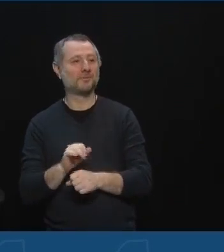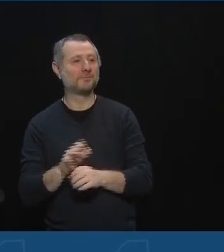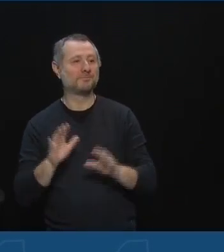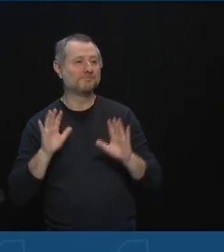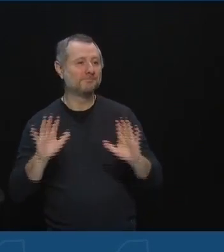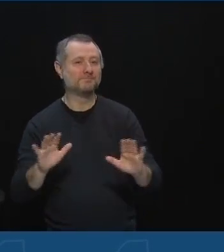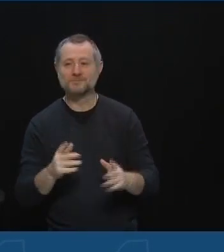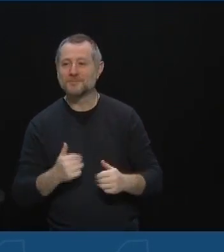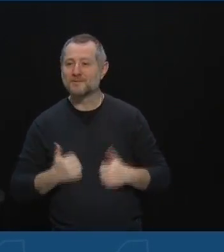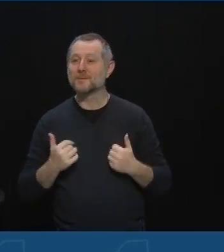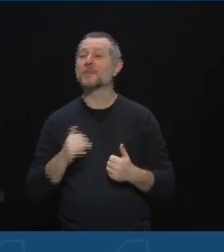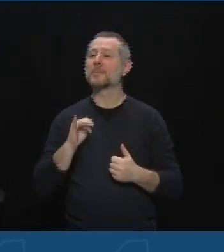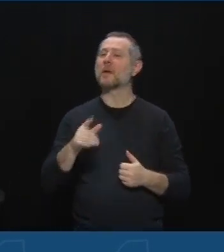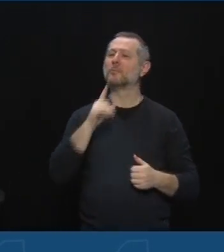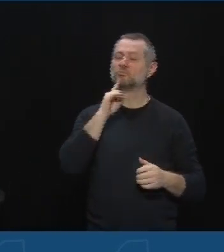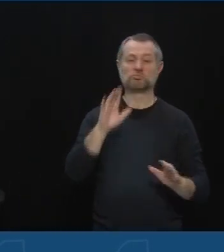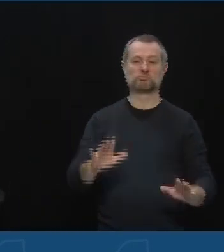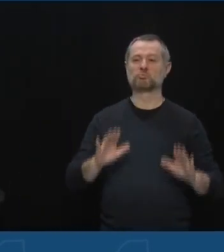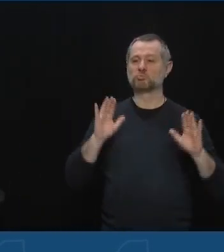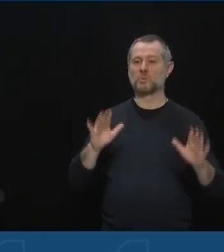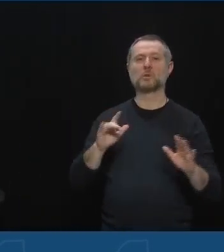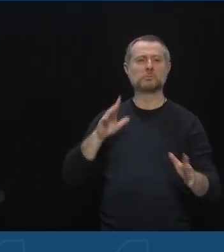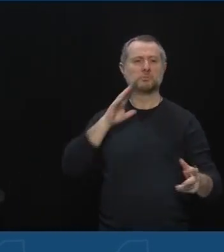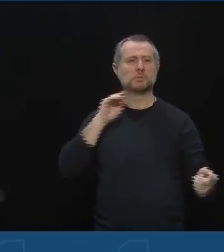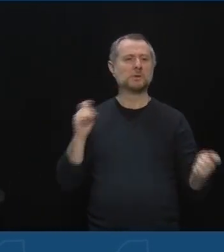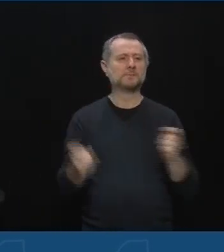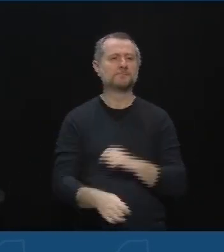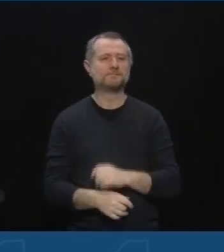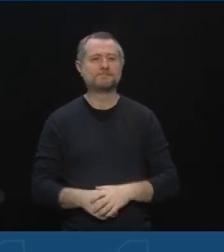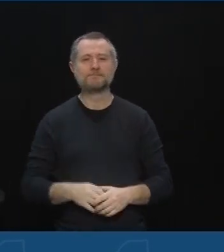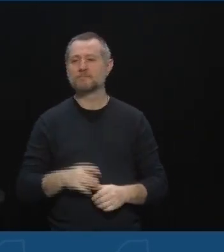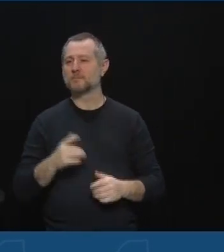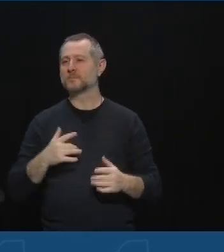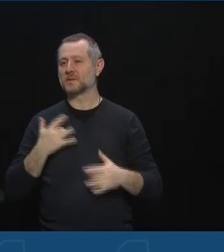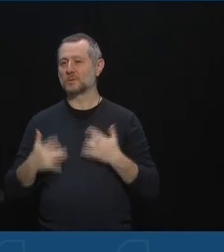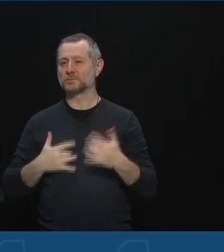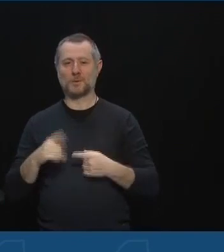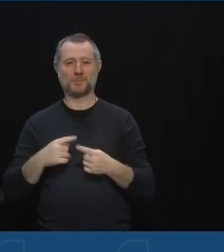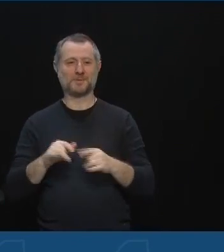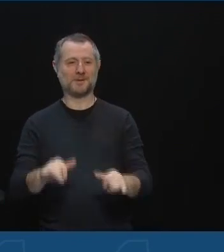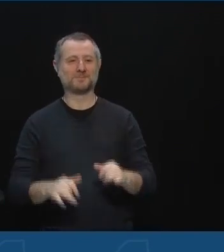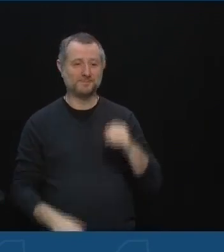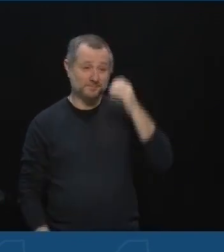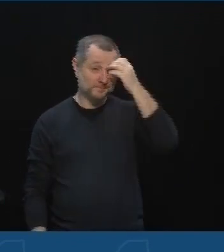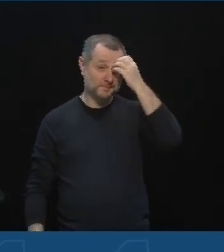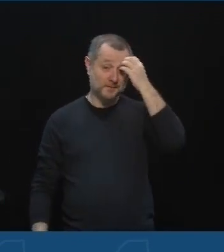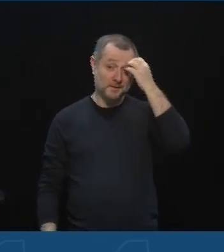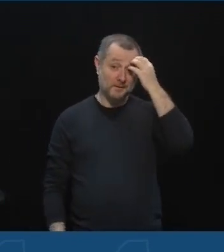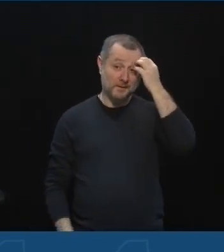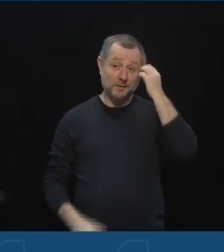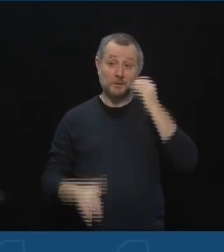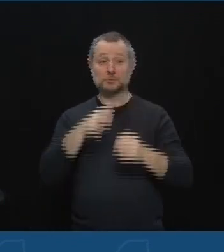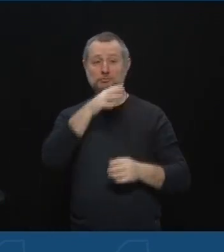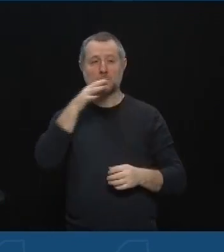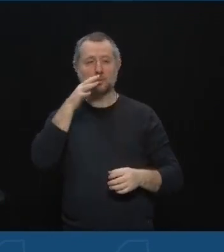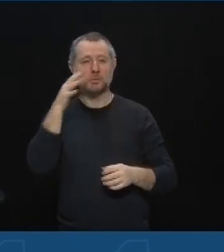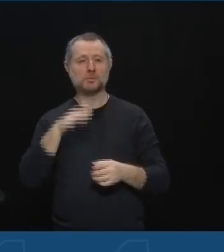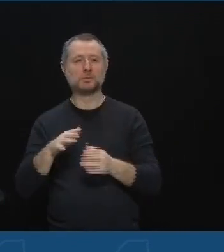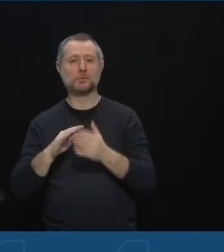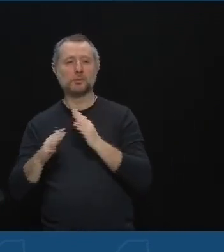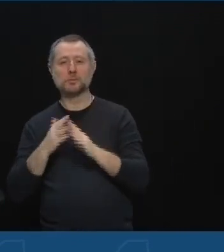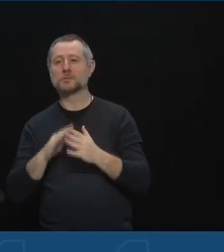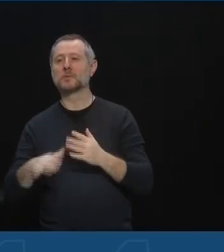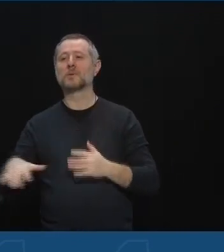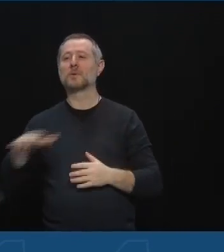So I think this is going to be transformative. I'm real excited about getting that money out there as well. Also, our rural communities, we're going to invest over $1 million